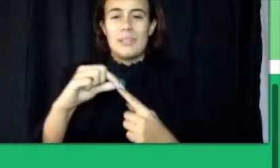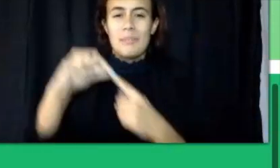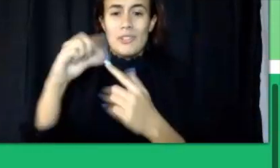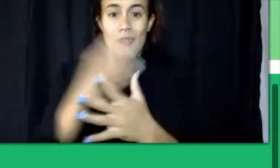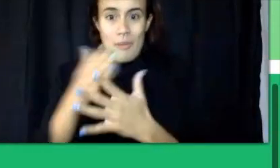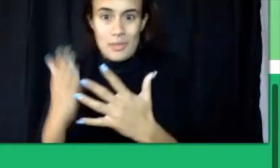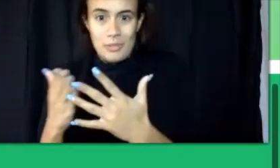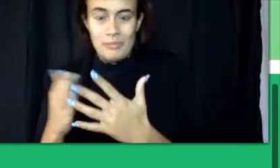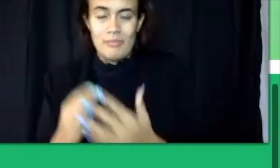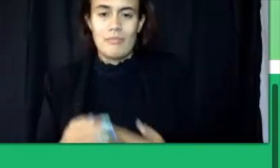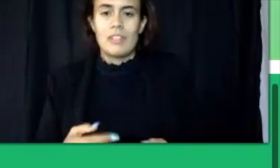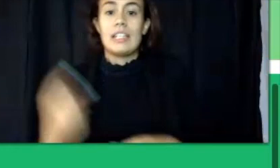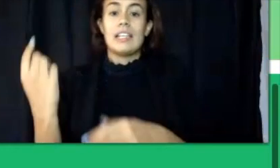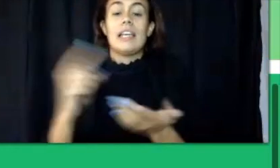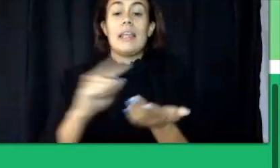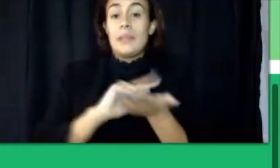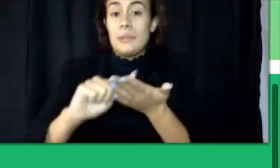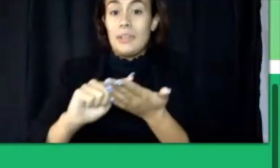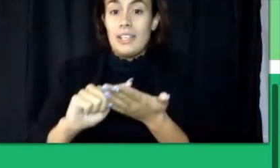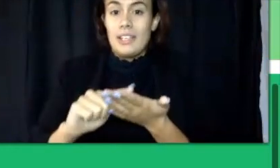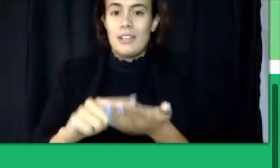This week, we're talking about,